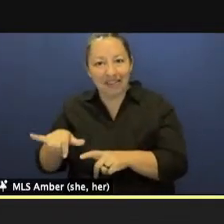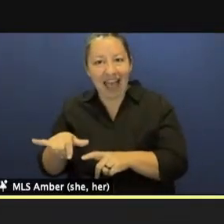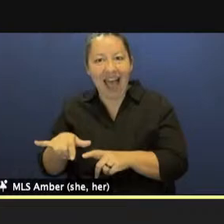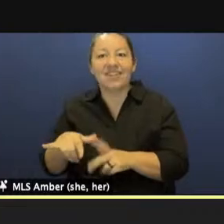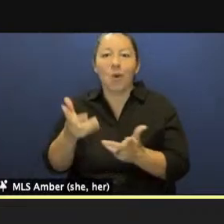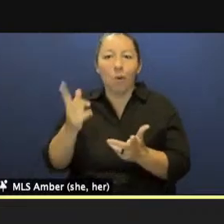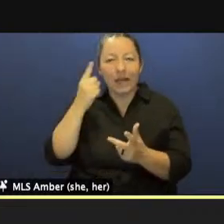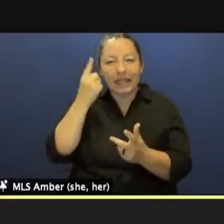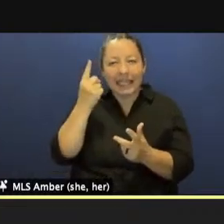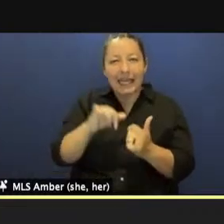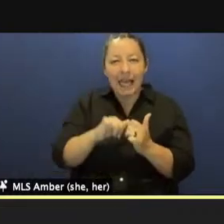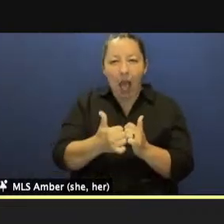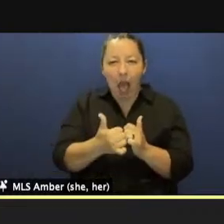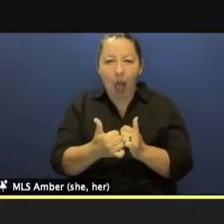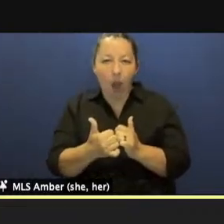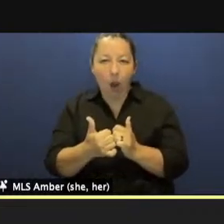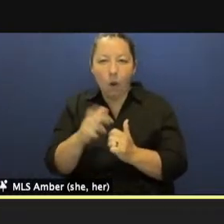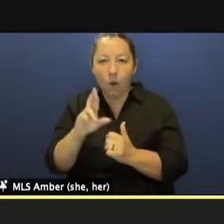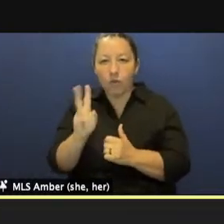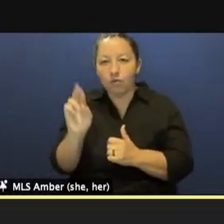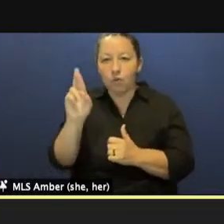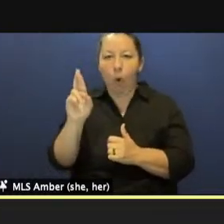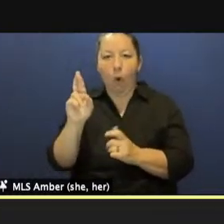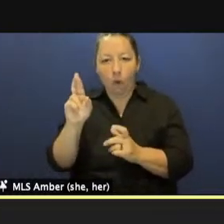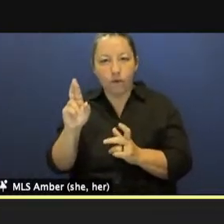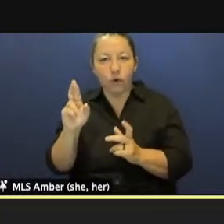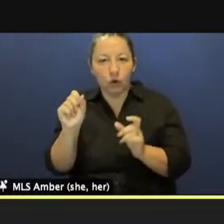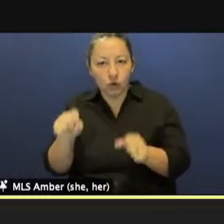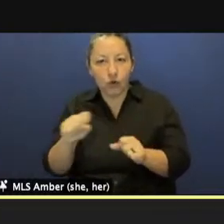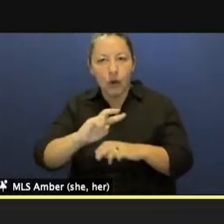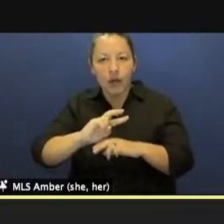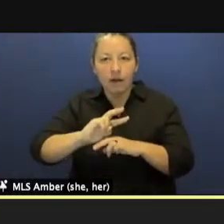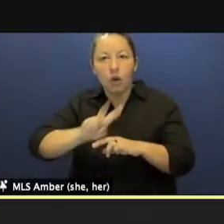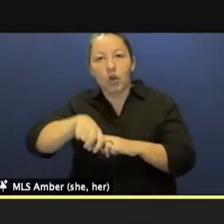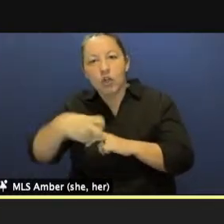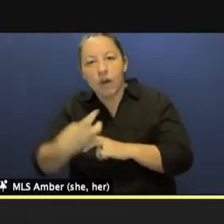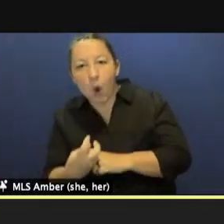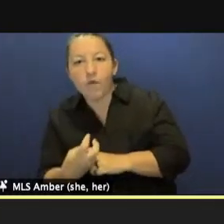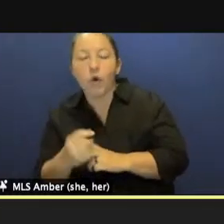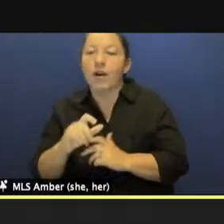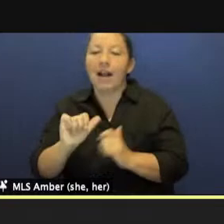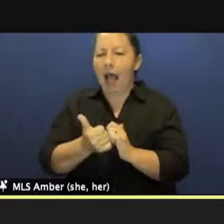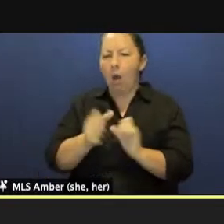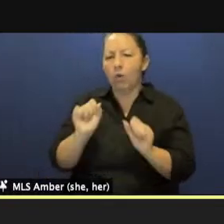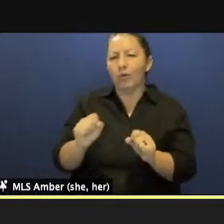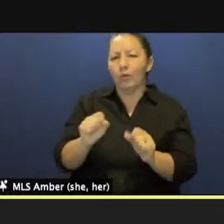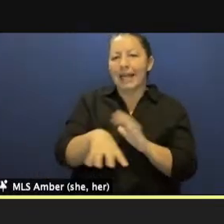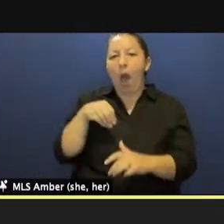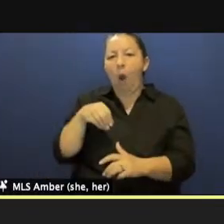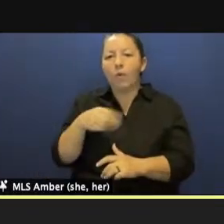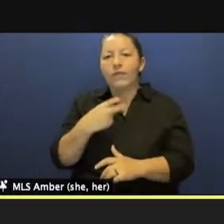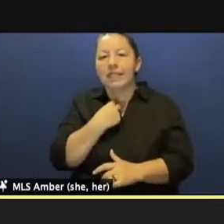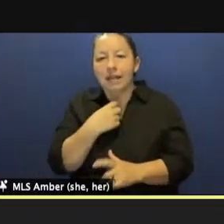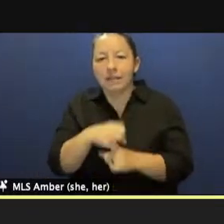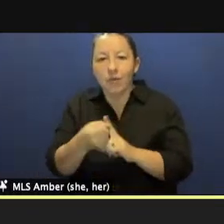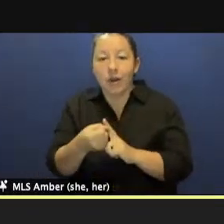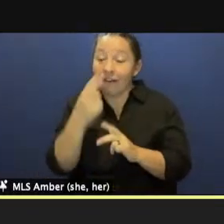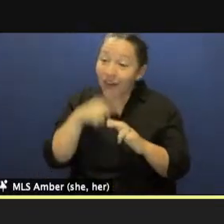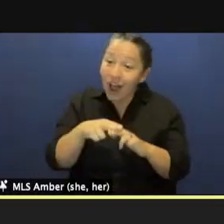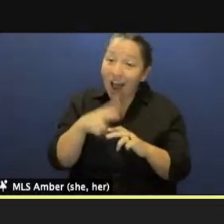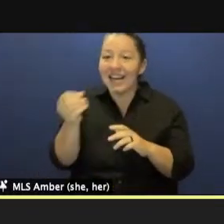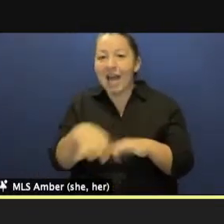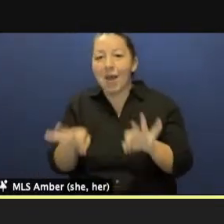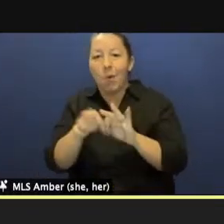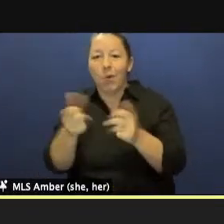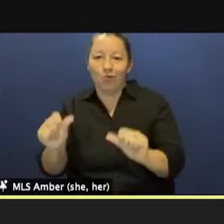of the rover, ways that we could find ourselves getting out of a stuck situation. So that's both fun and important, trying to